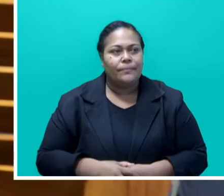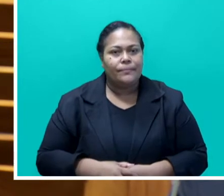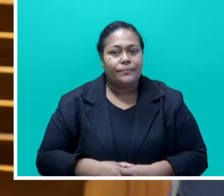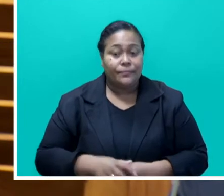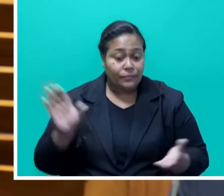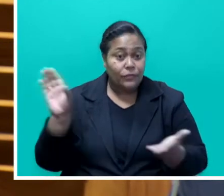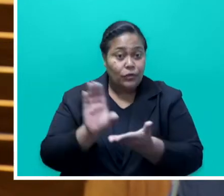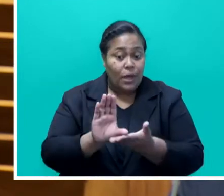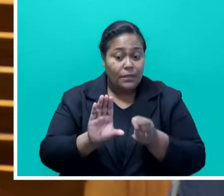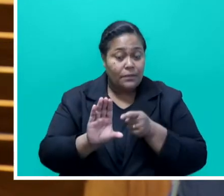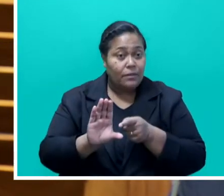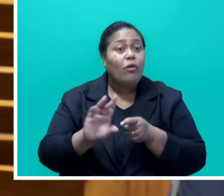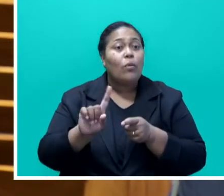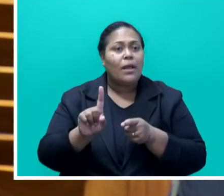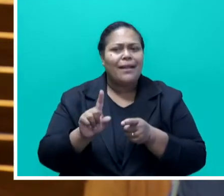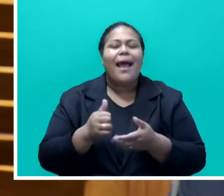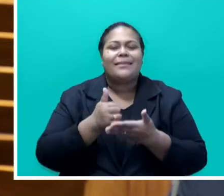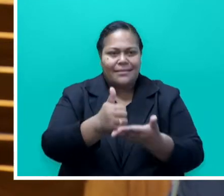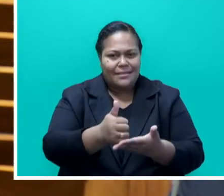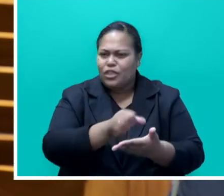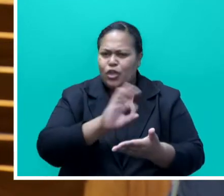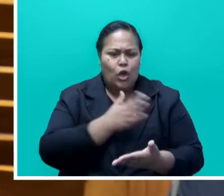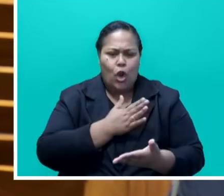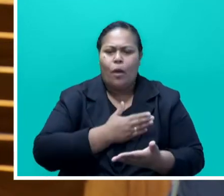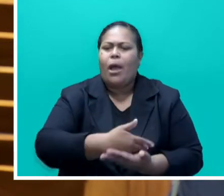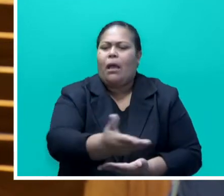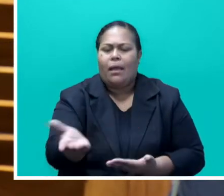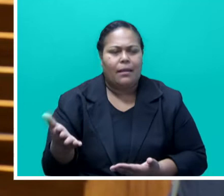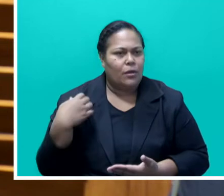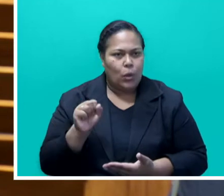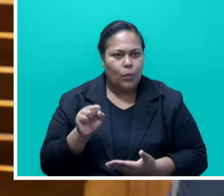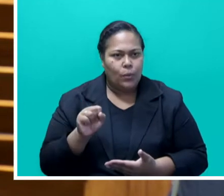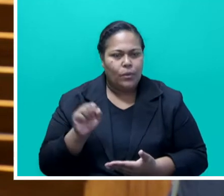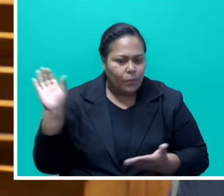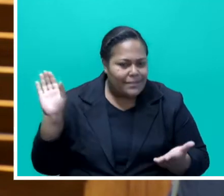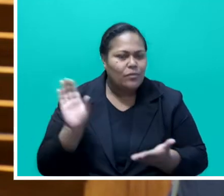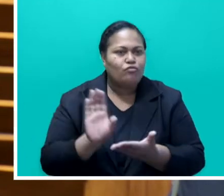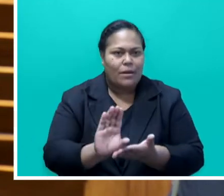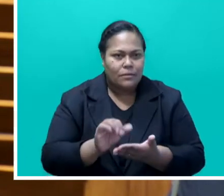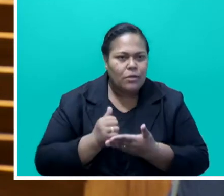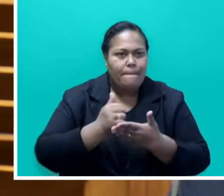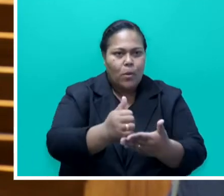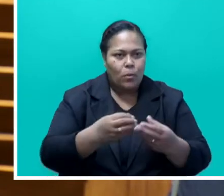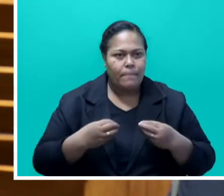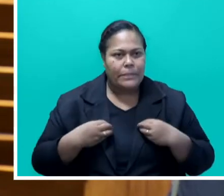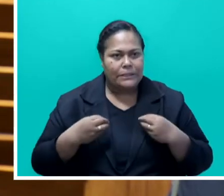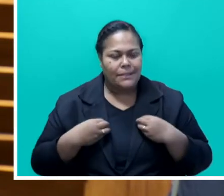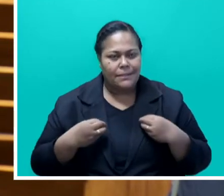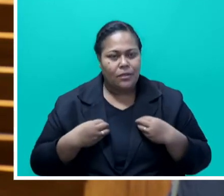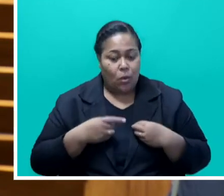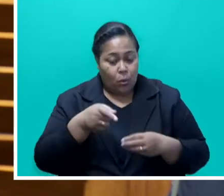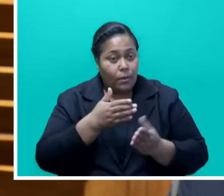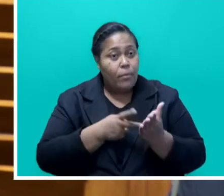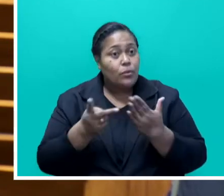grant assistance and not a handout. It never has been a handout. It never will be a handout. So through these initiatives, Honourable